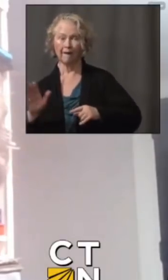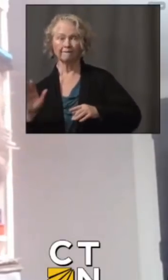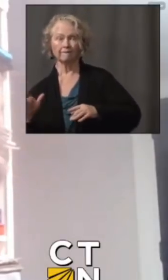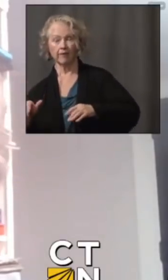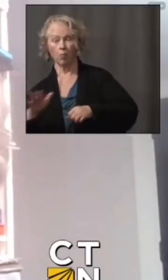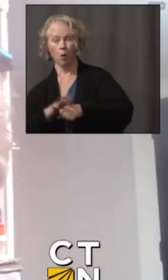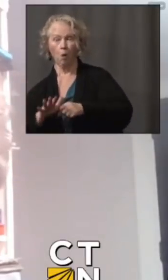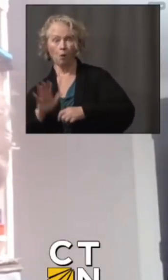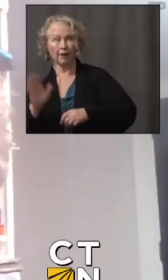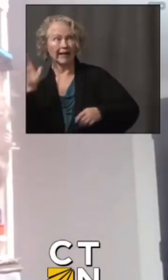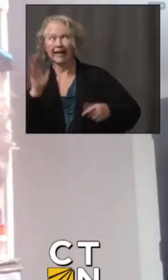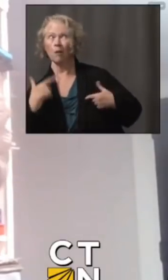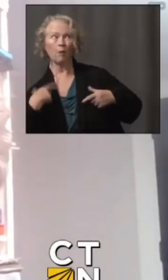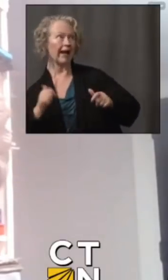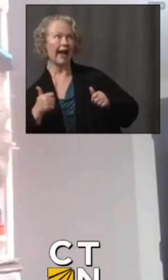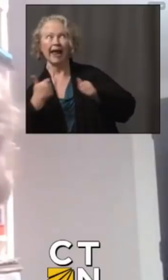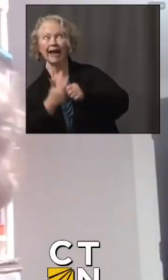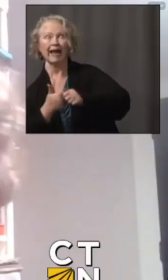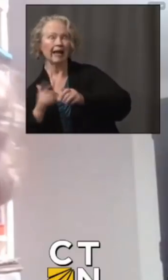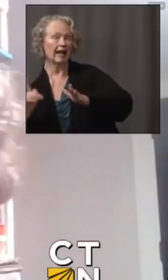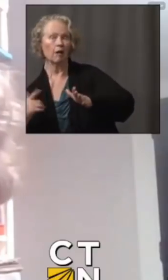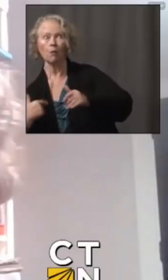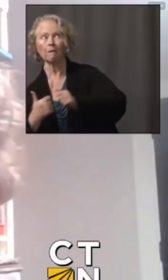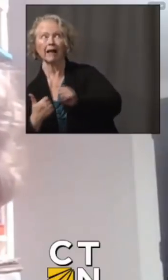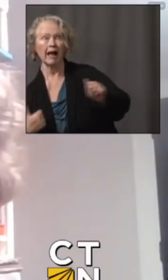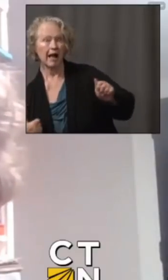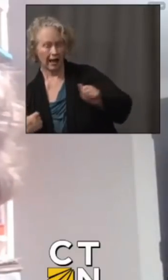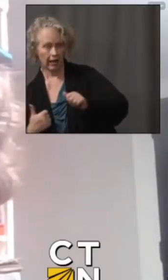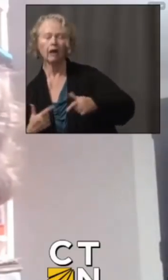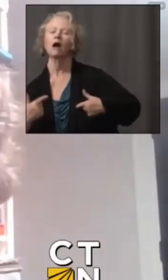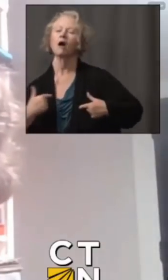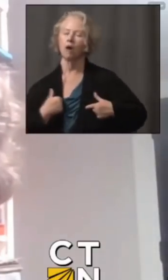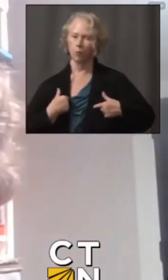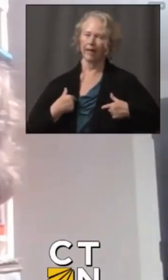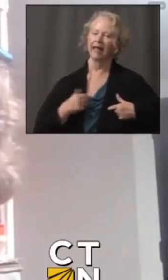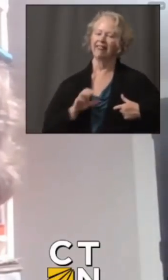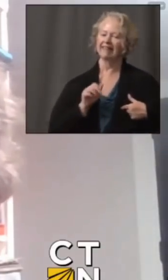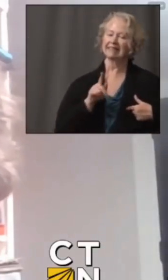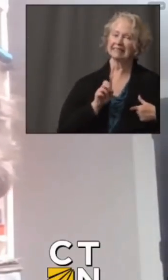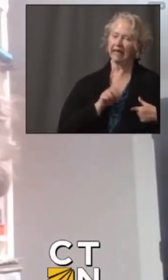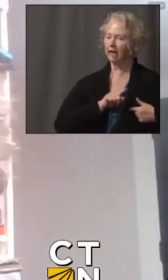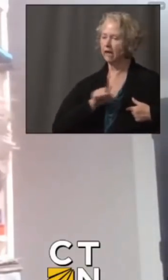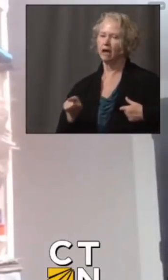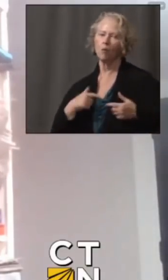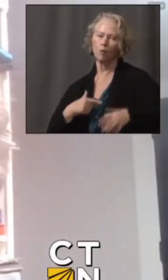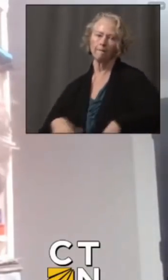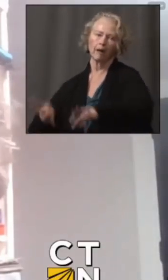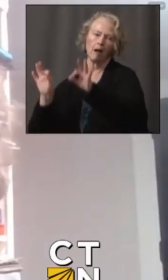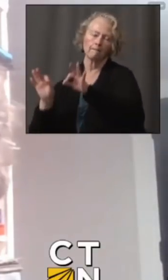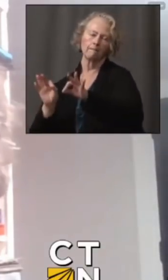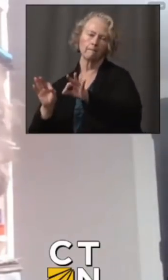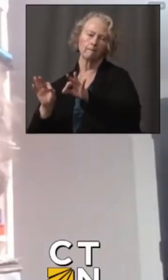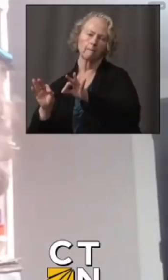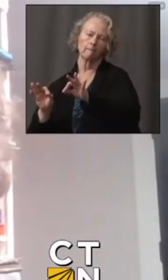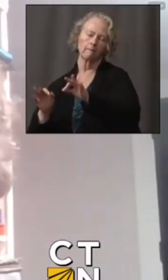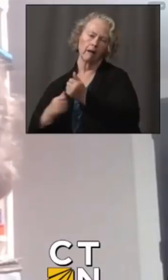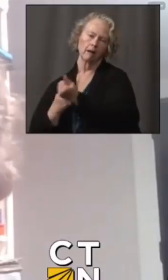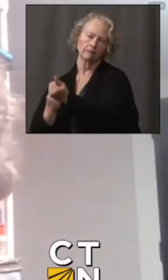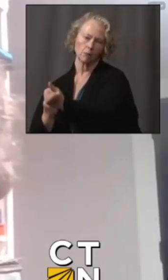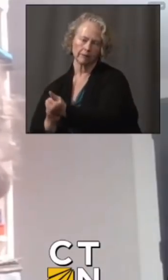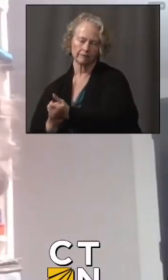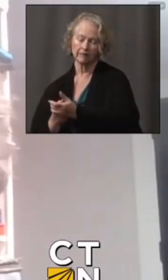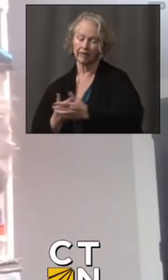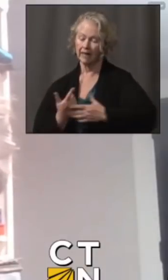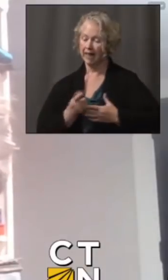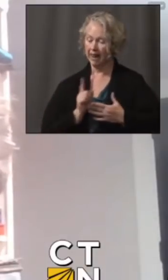and says, we're having trouble keeping up, we pick that up and we start doing the contact tracing. As of last week,